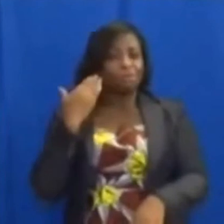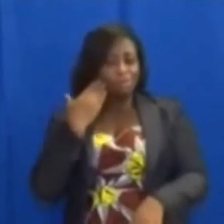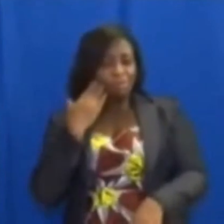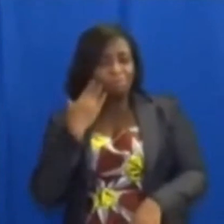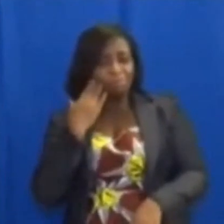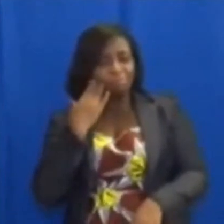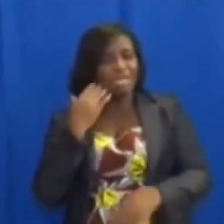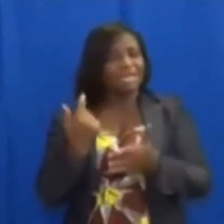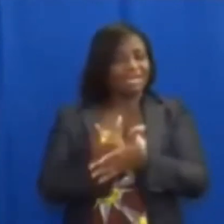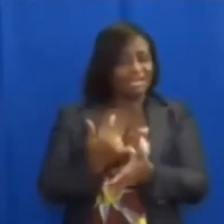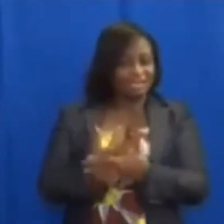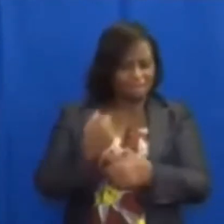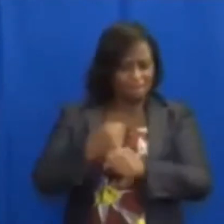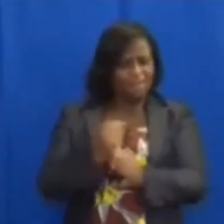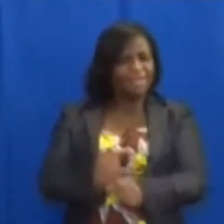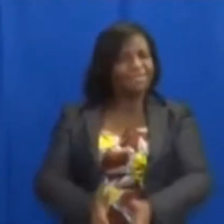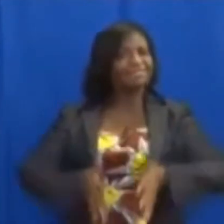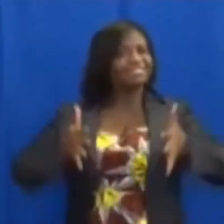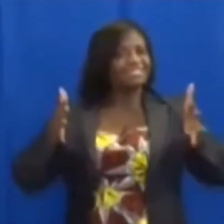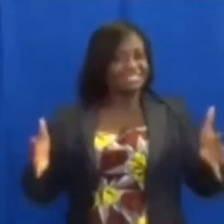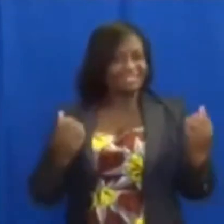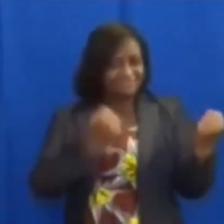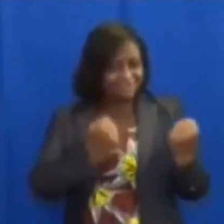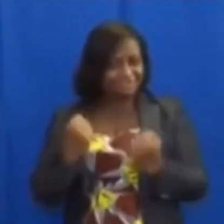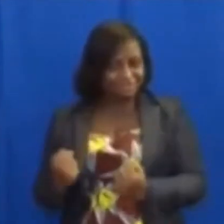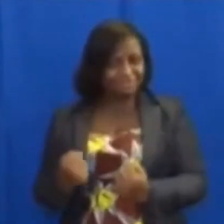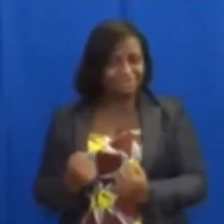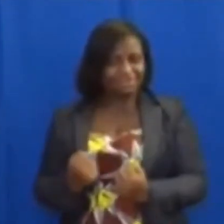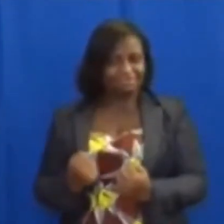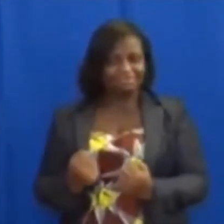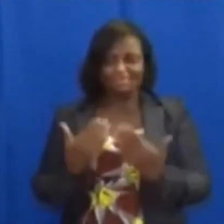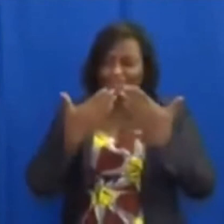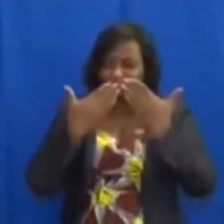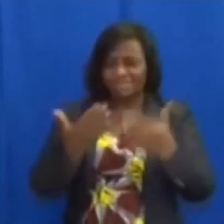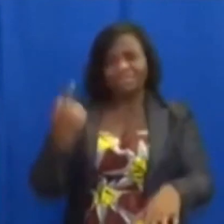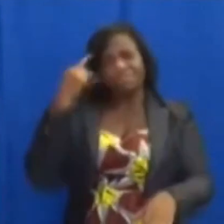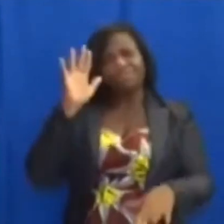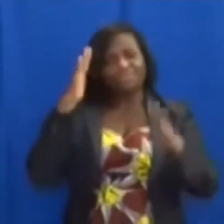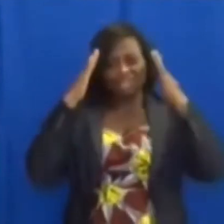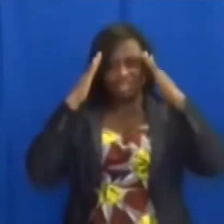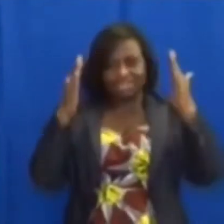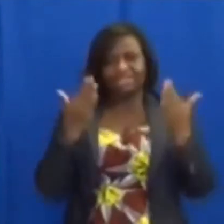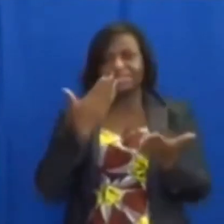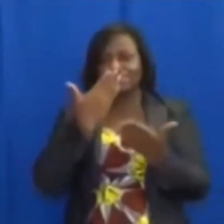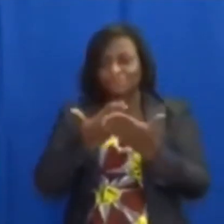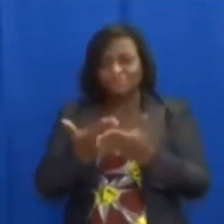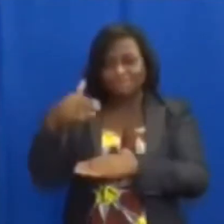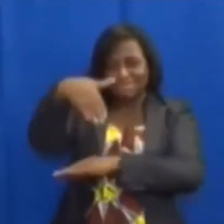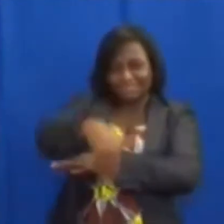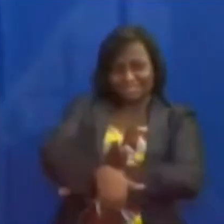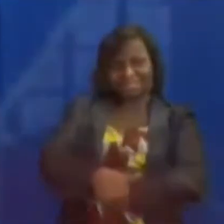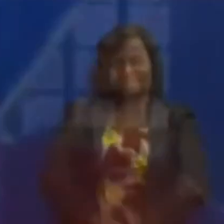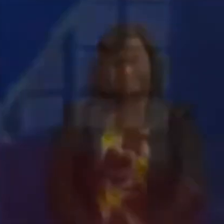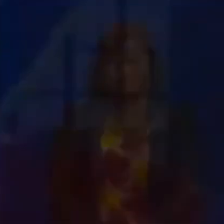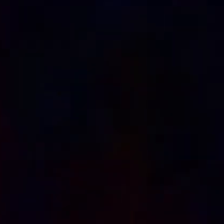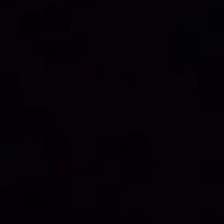Ghana, and make her great and strong. I thank you for your attention, and have a good night.